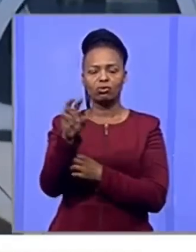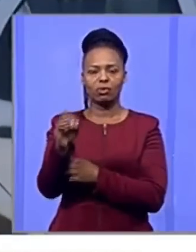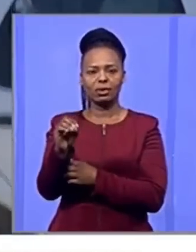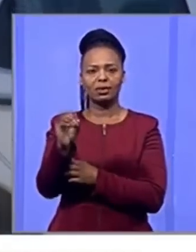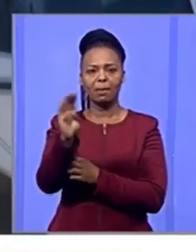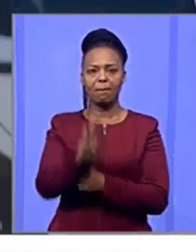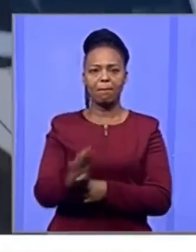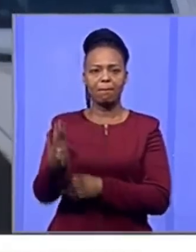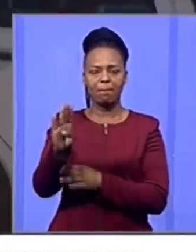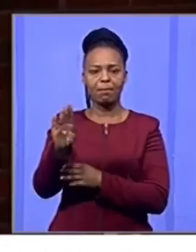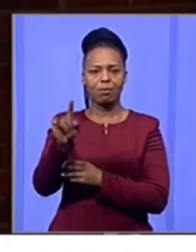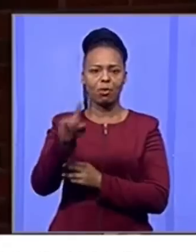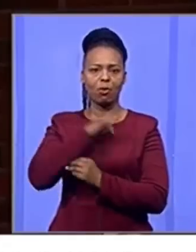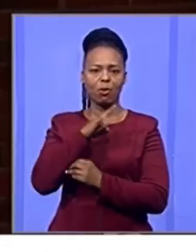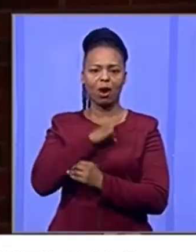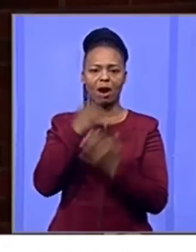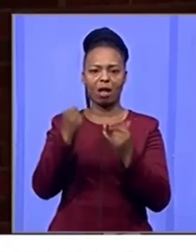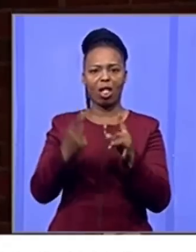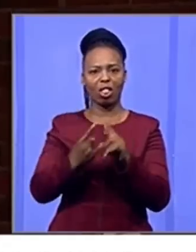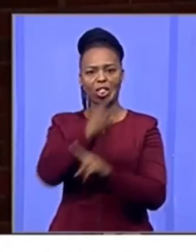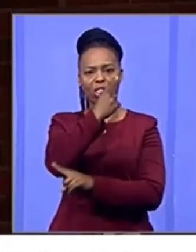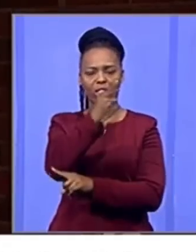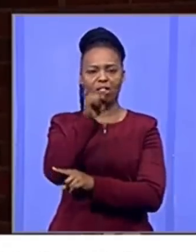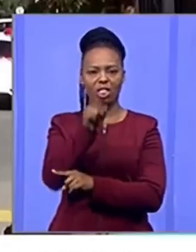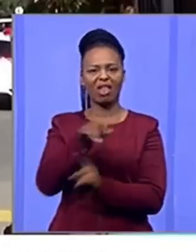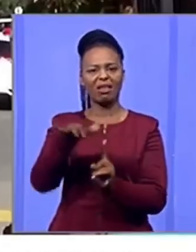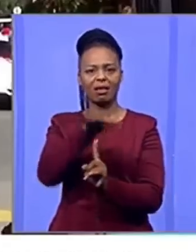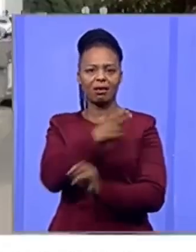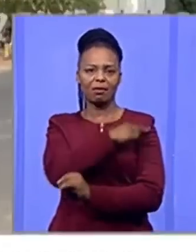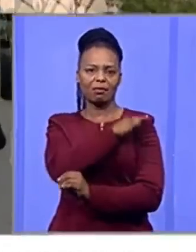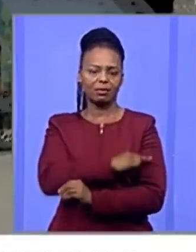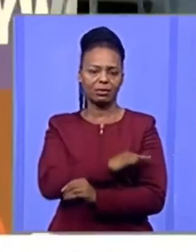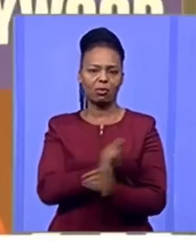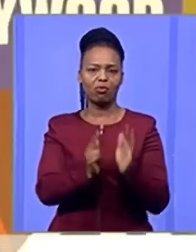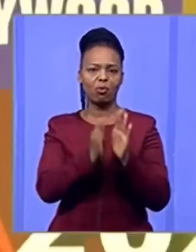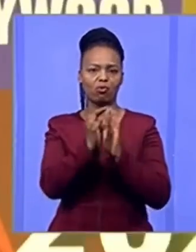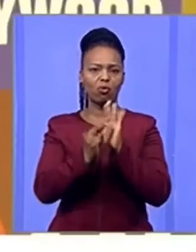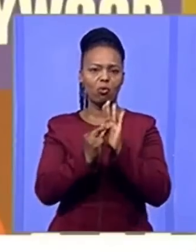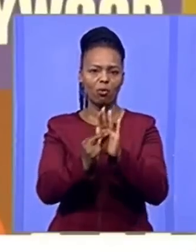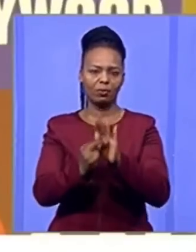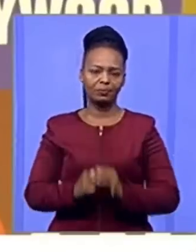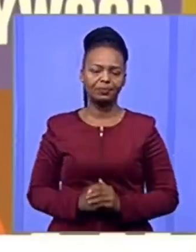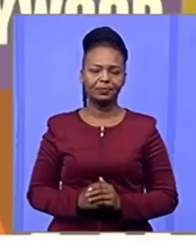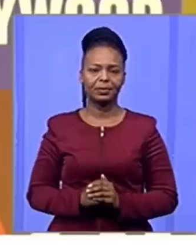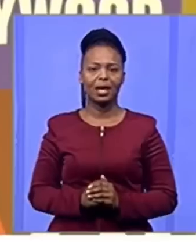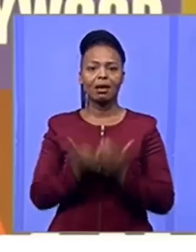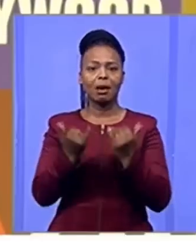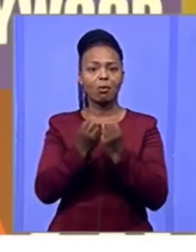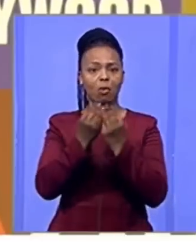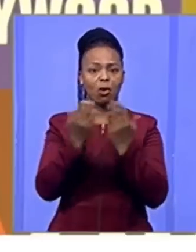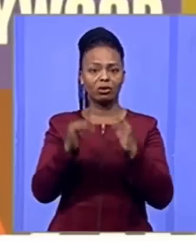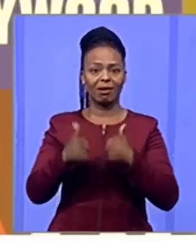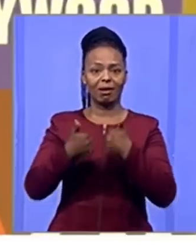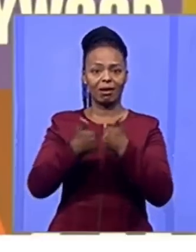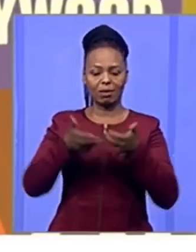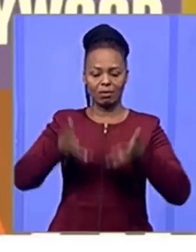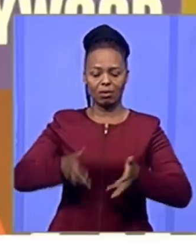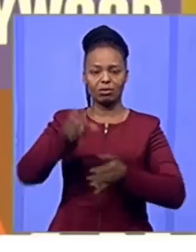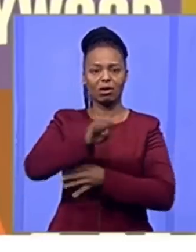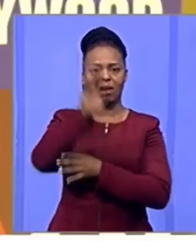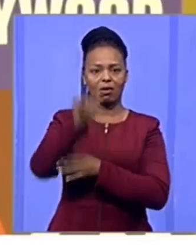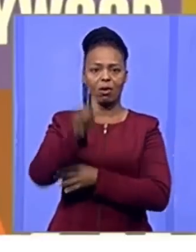ka lebaka la go sešetše maokelong. South Africans in most matches, when we are trailing,